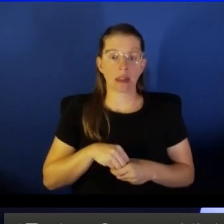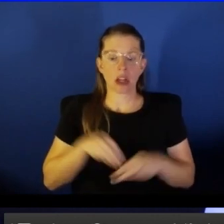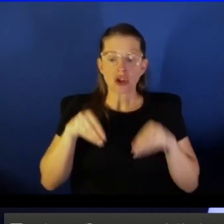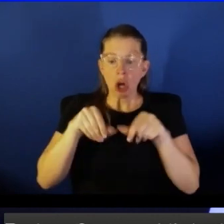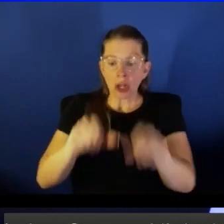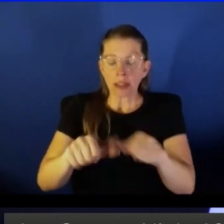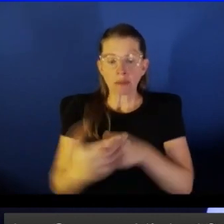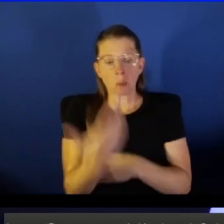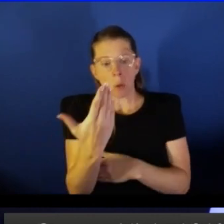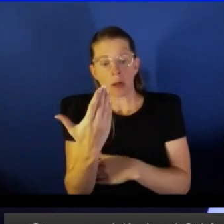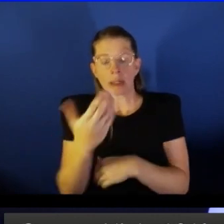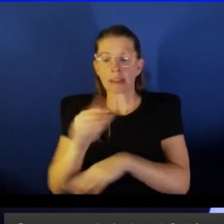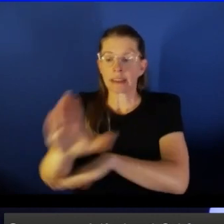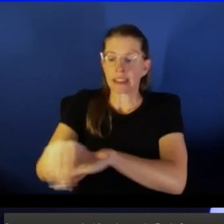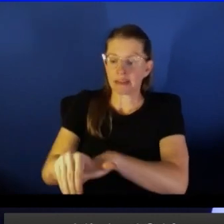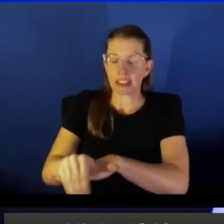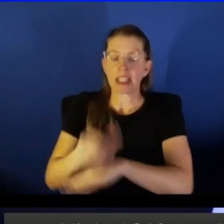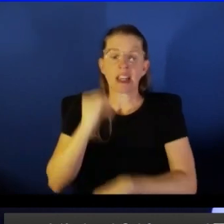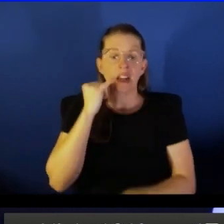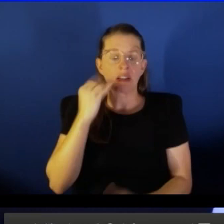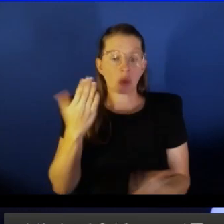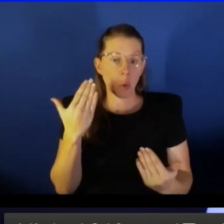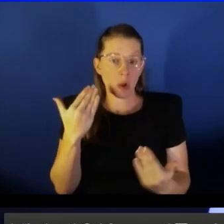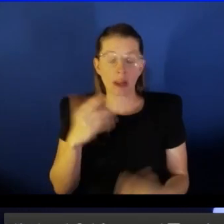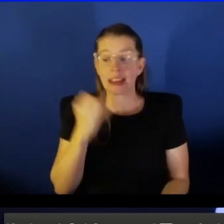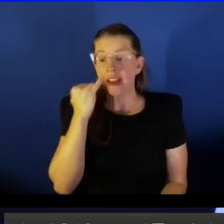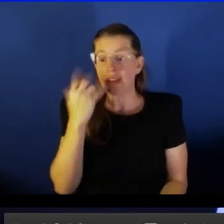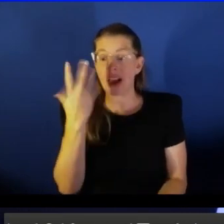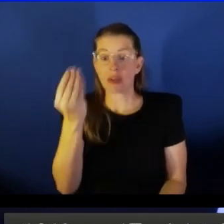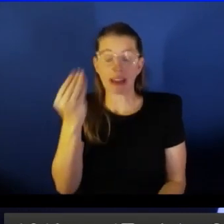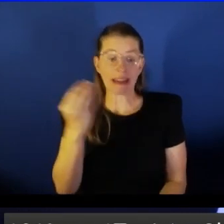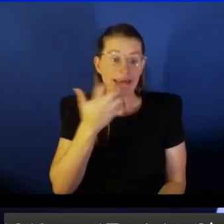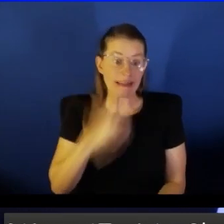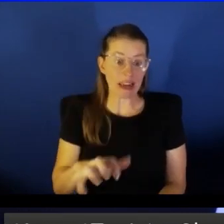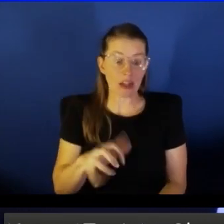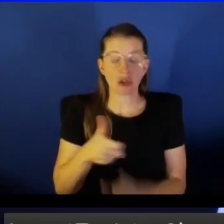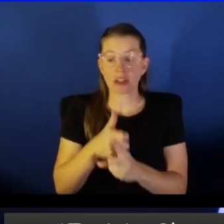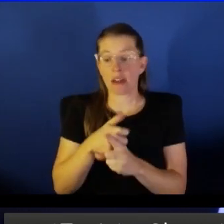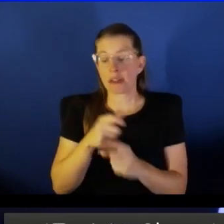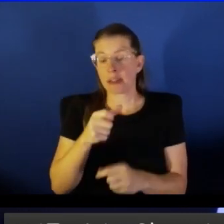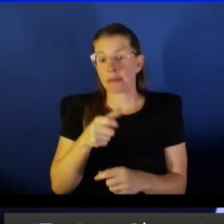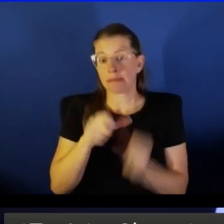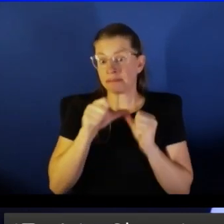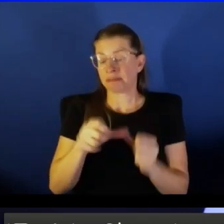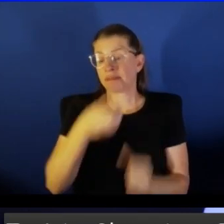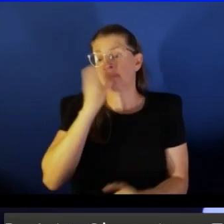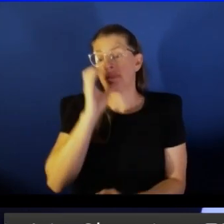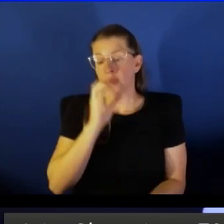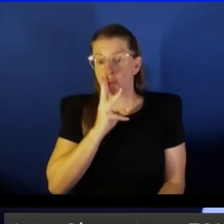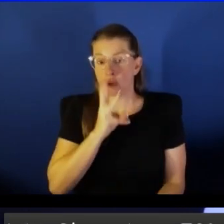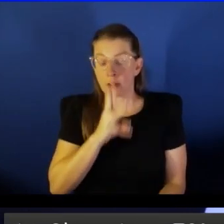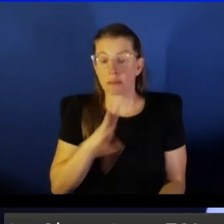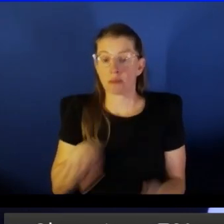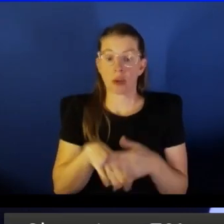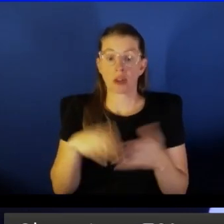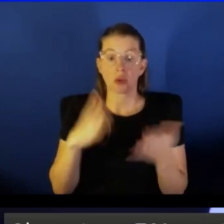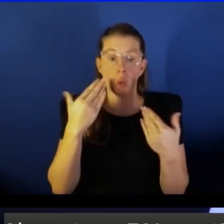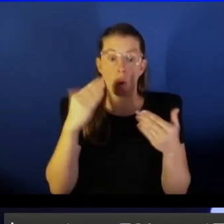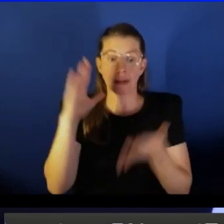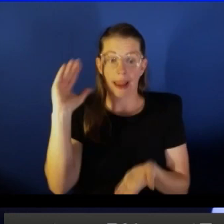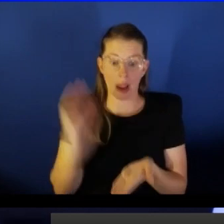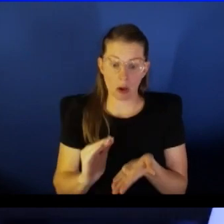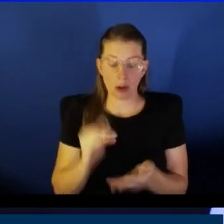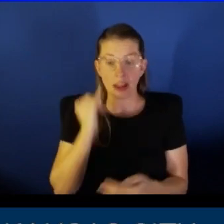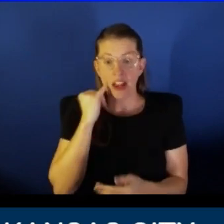cooler. Make sure if you are out in the heat, like we talked about, you're staying very well hydrated, taking some breaks to cool down. If you start to feel